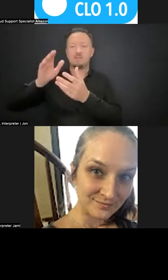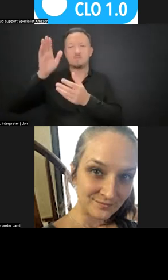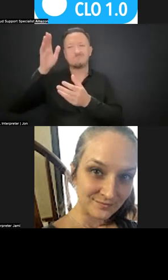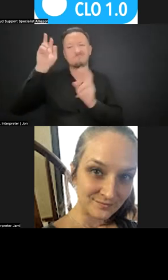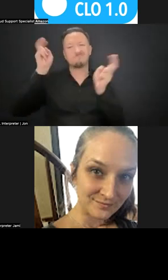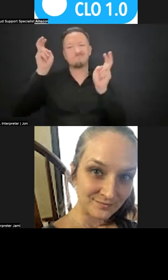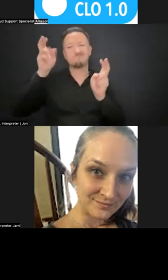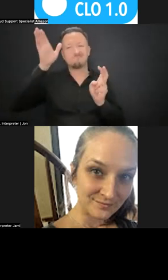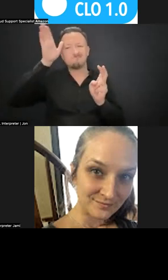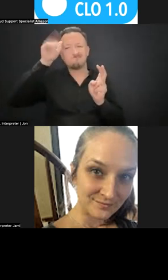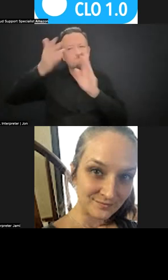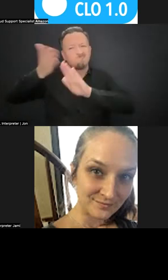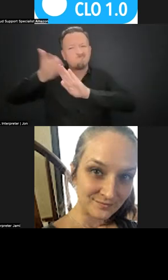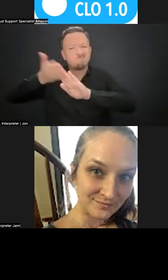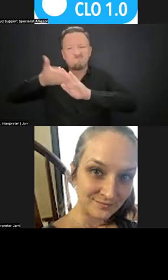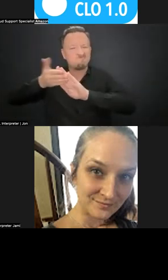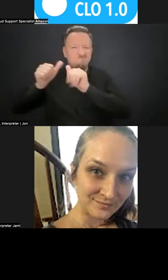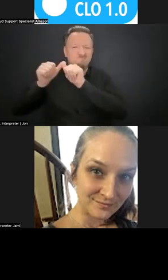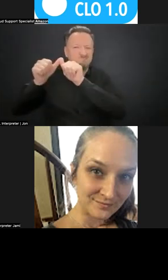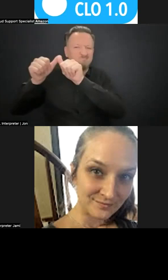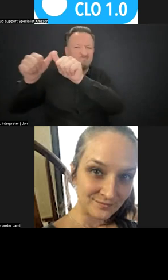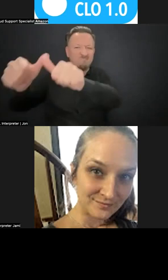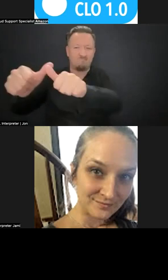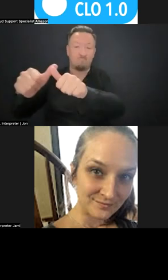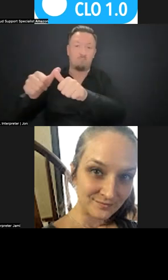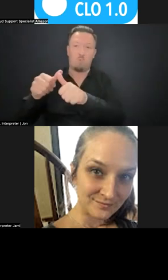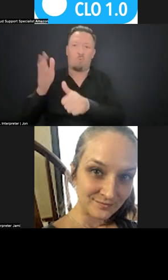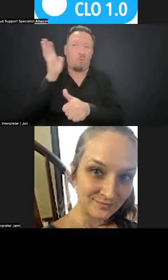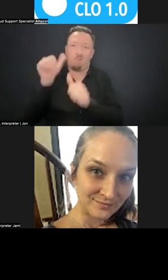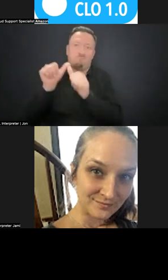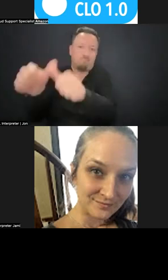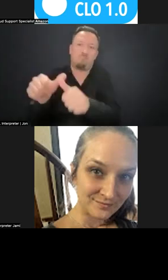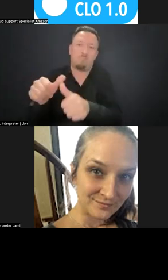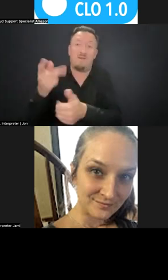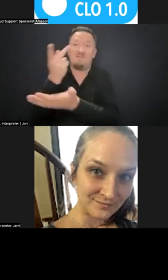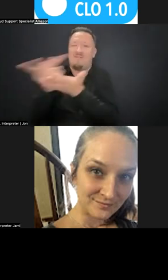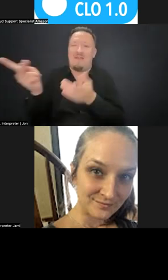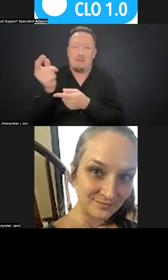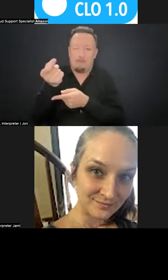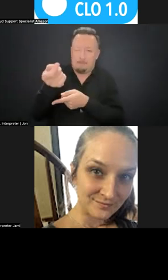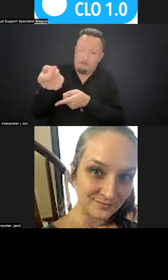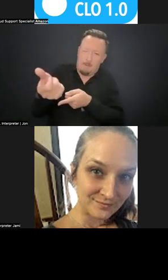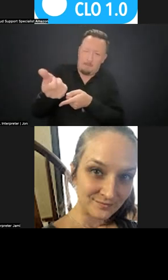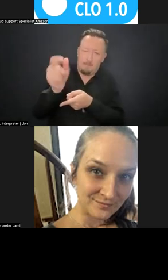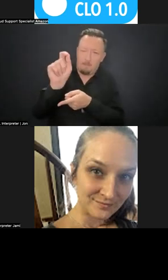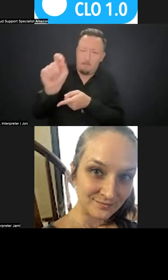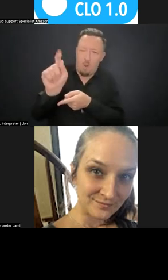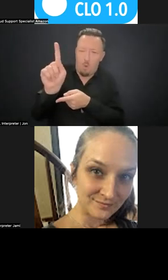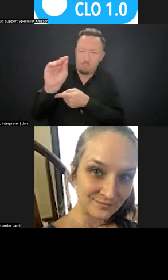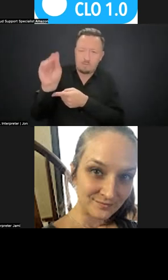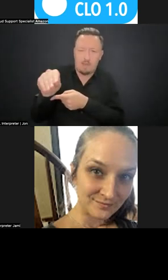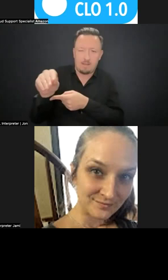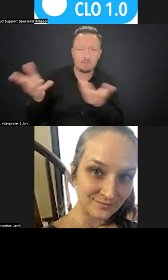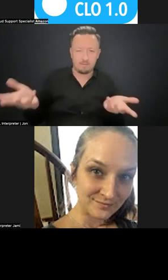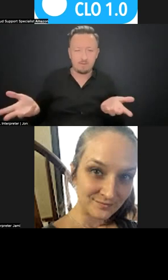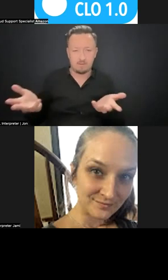is shifting toward it, and that's why learning cloud is so important. That was all to answer Stephen's question. Stephen, so that your question